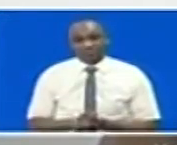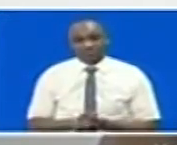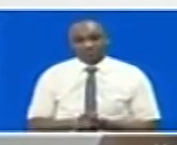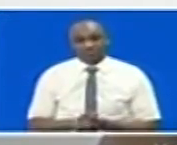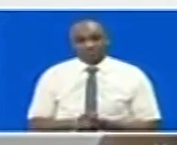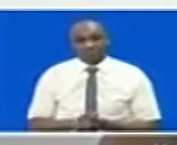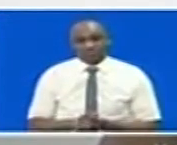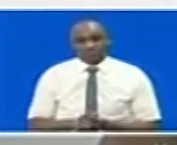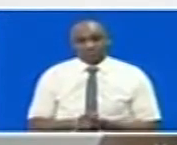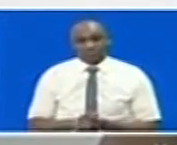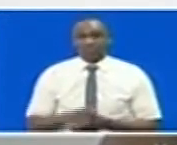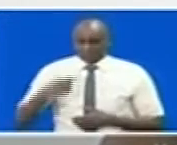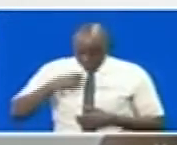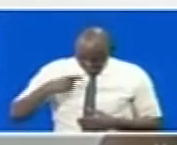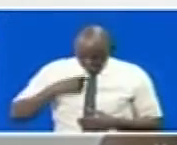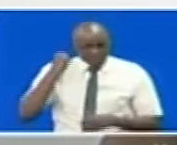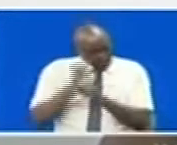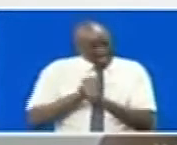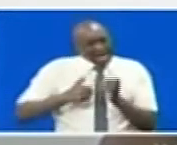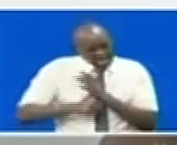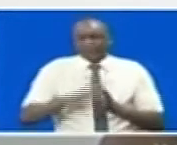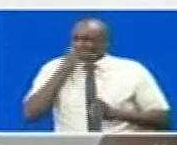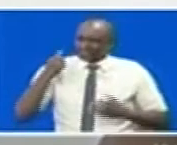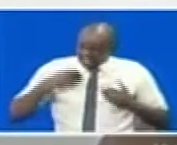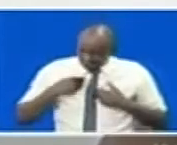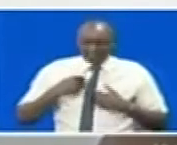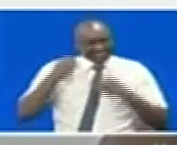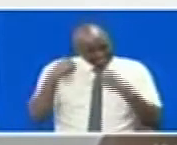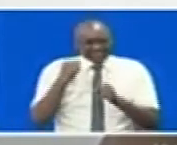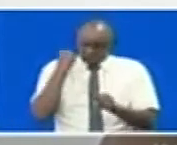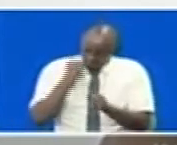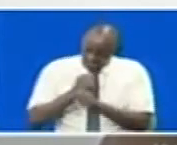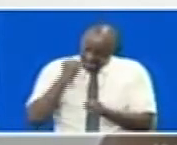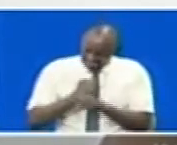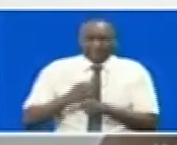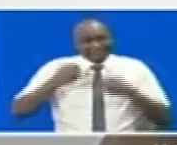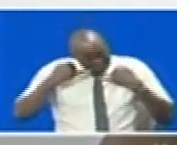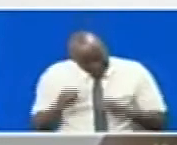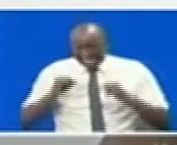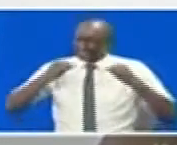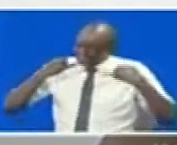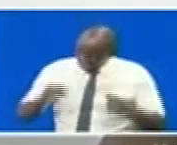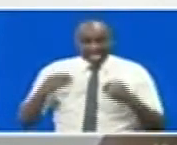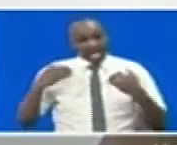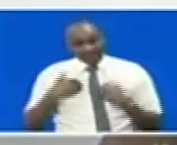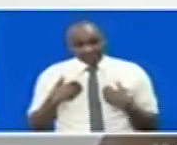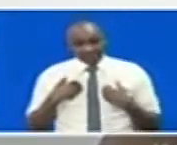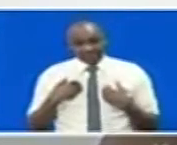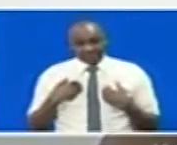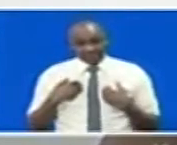I have done my best. I continue to do my best. And